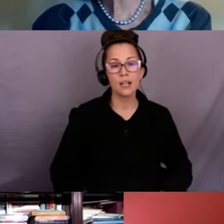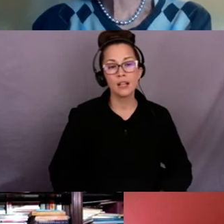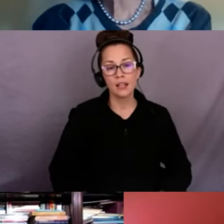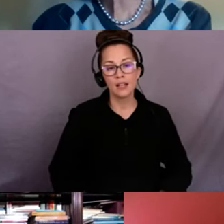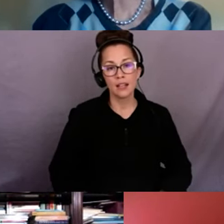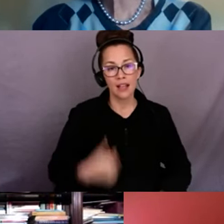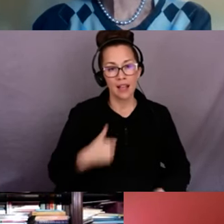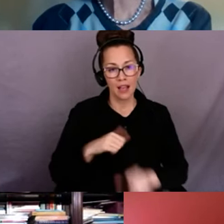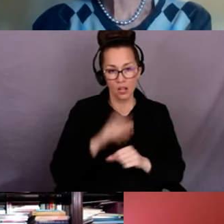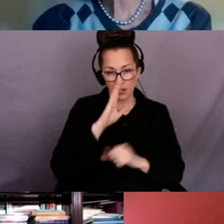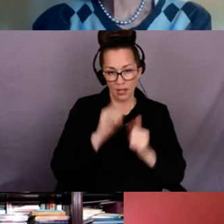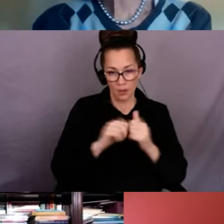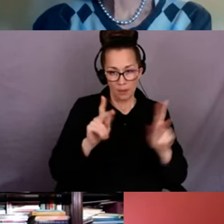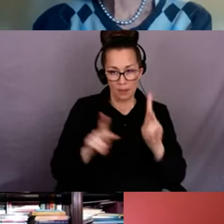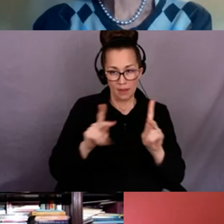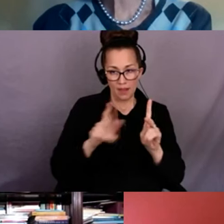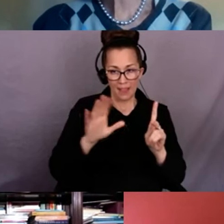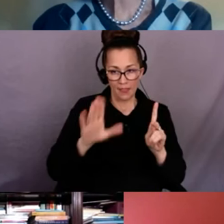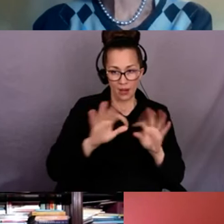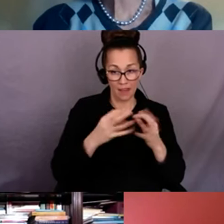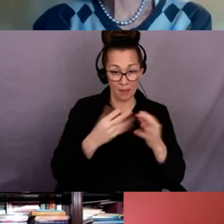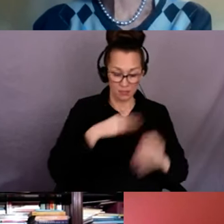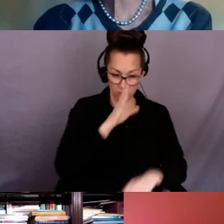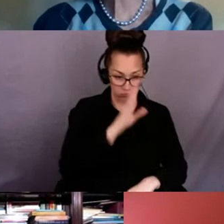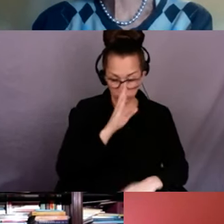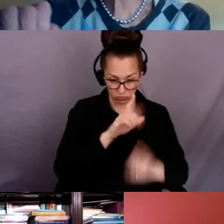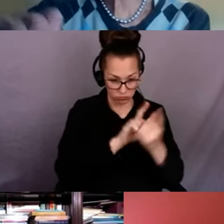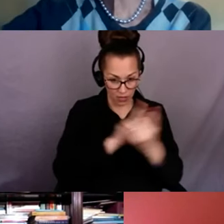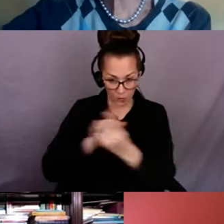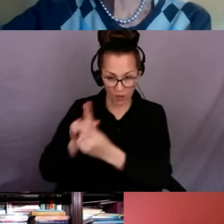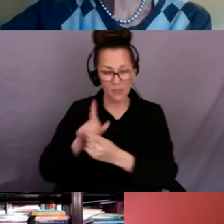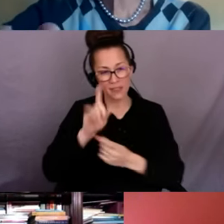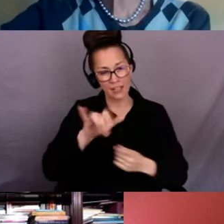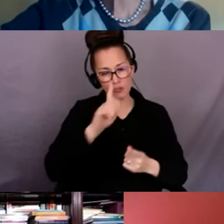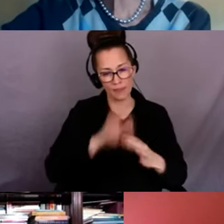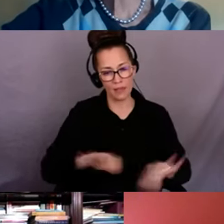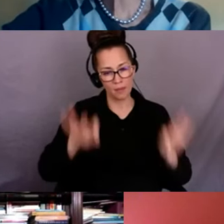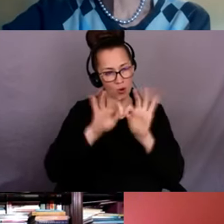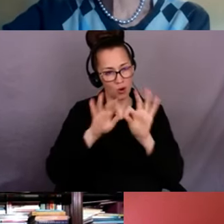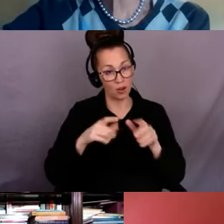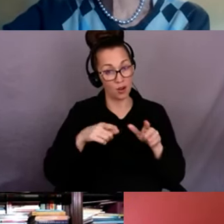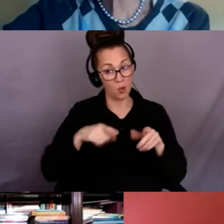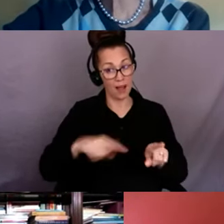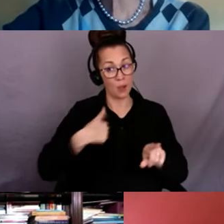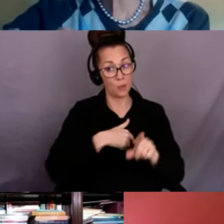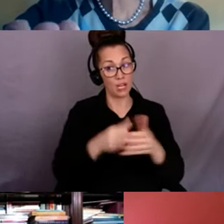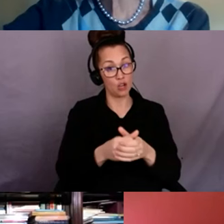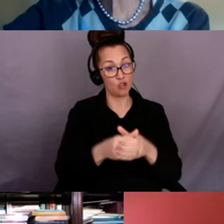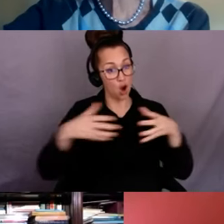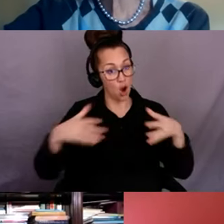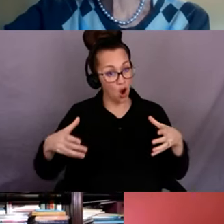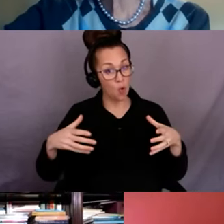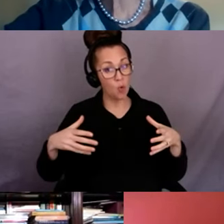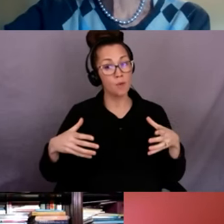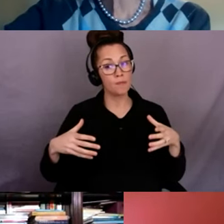working directly with individuals and their families. And I think it's really important as we grow our, as we grow our professional development that we